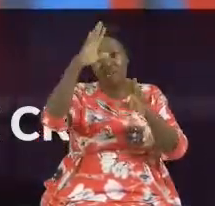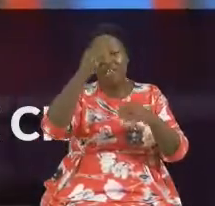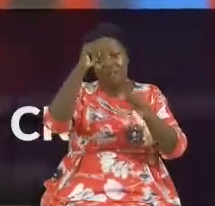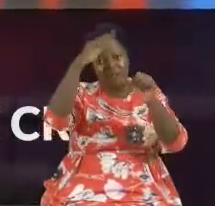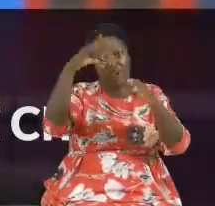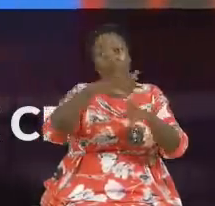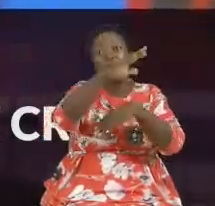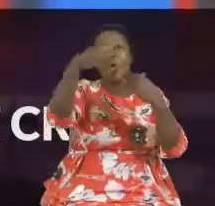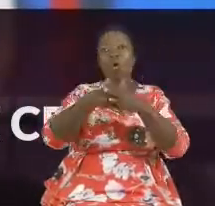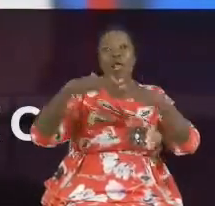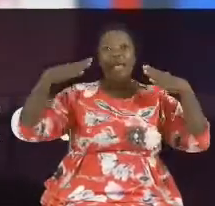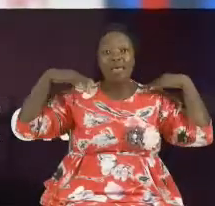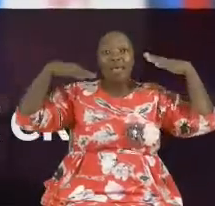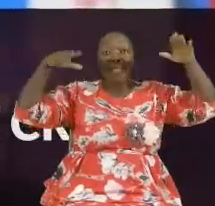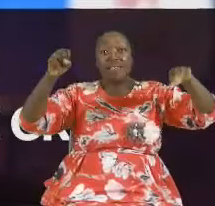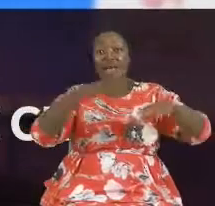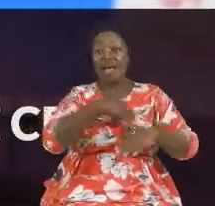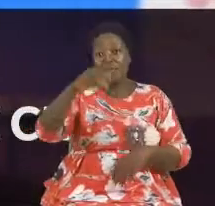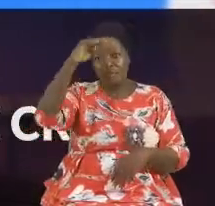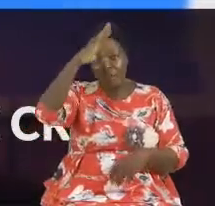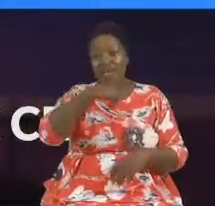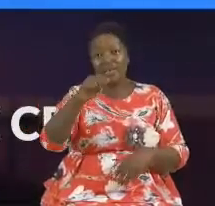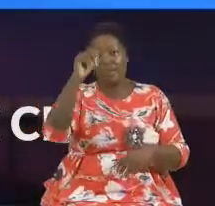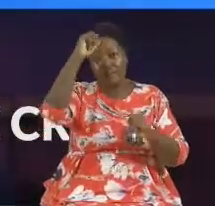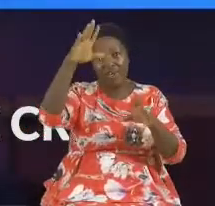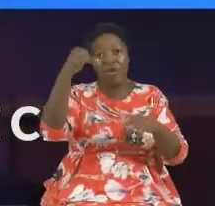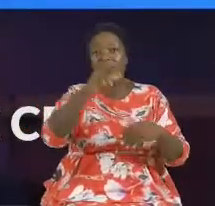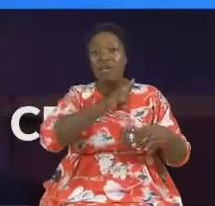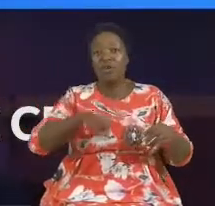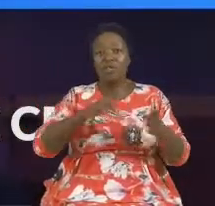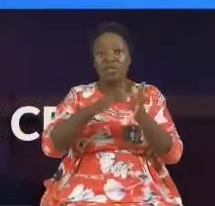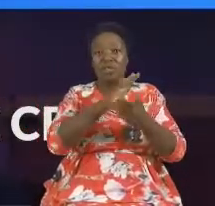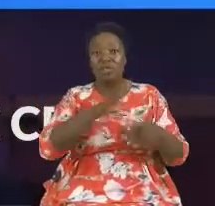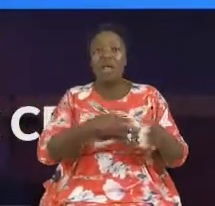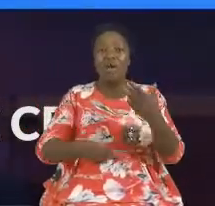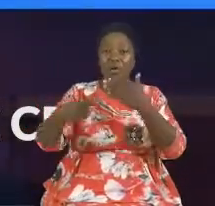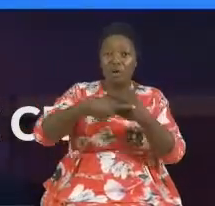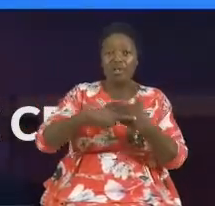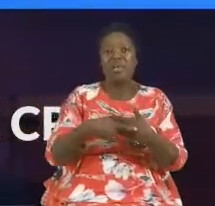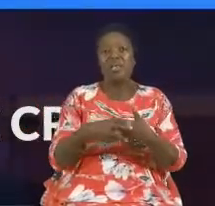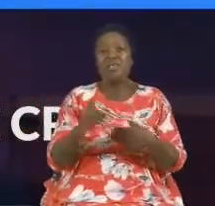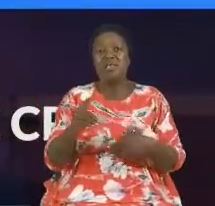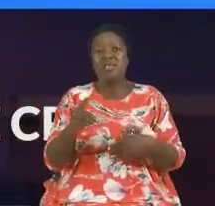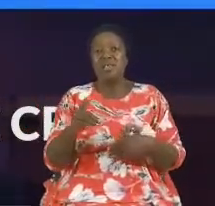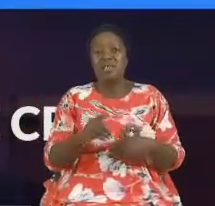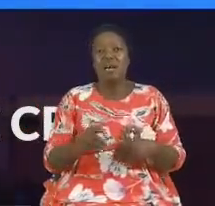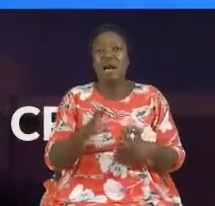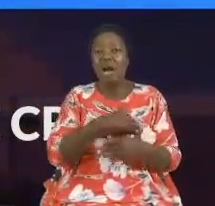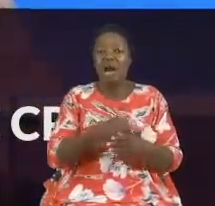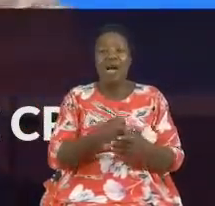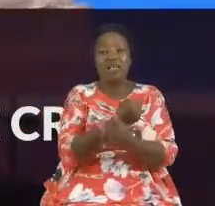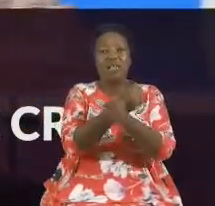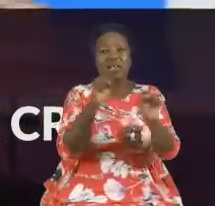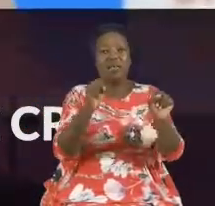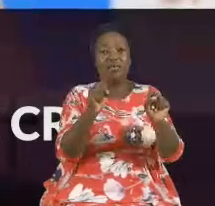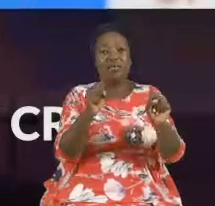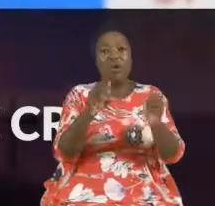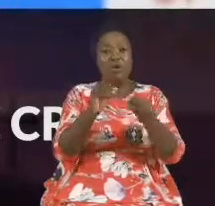unto the Father of angels and men. And the Father of the Lord Jesus